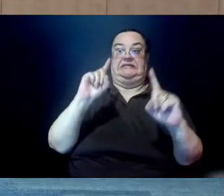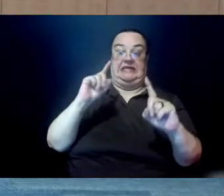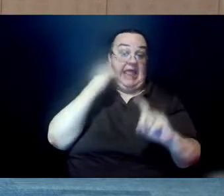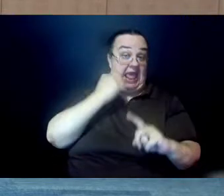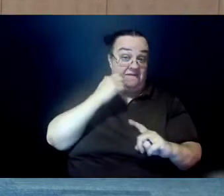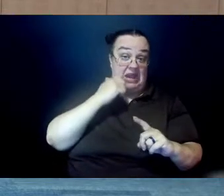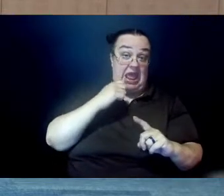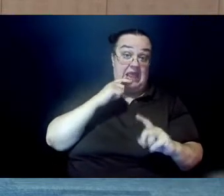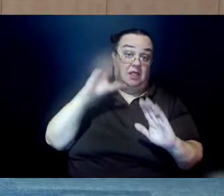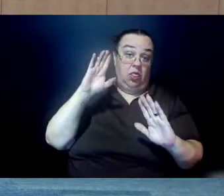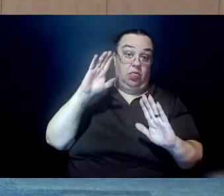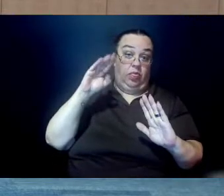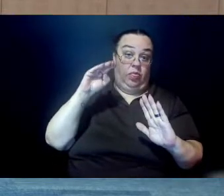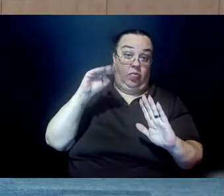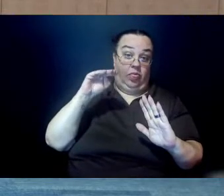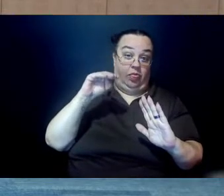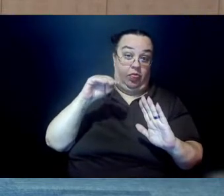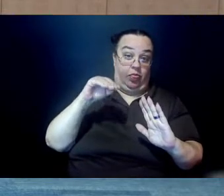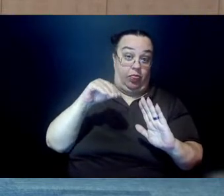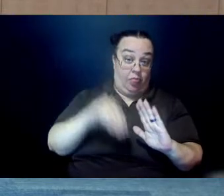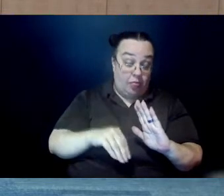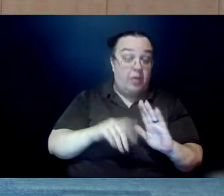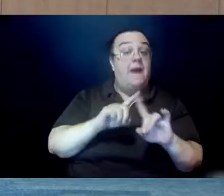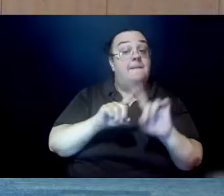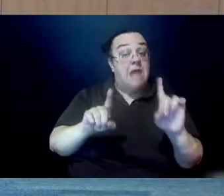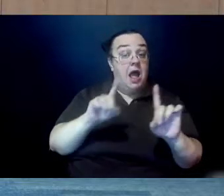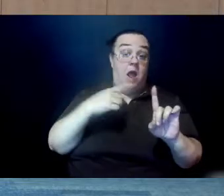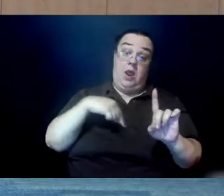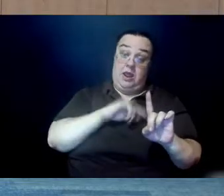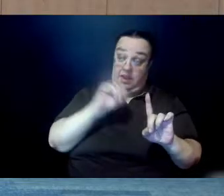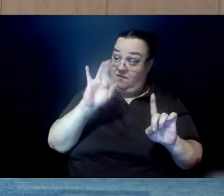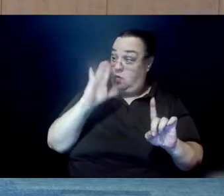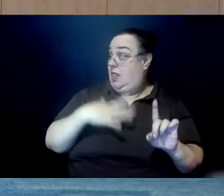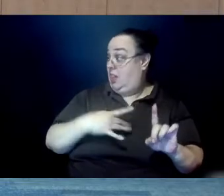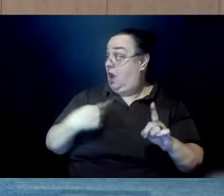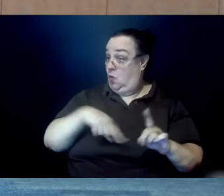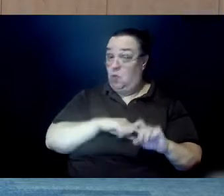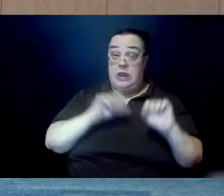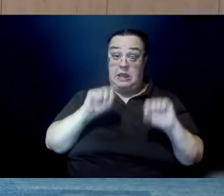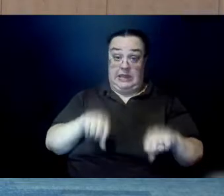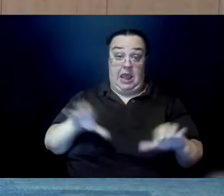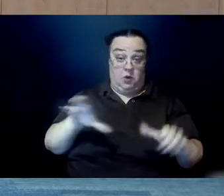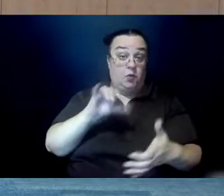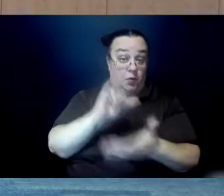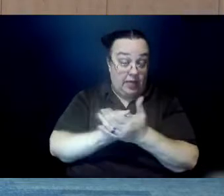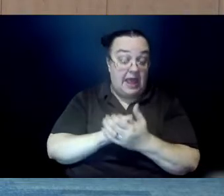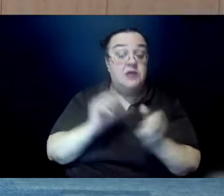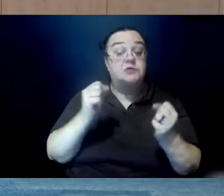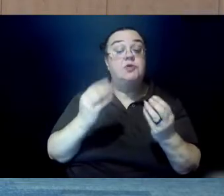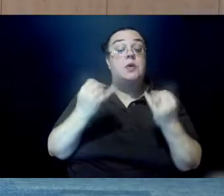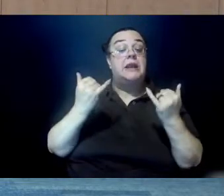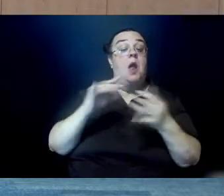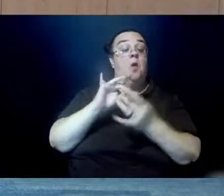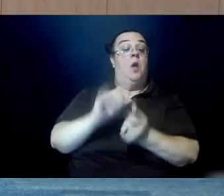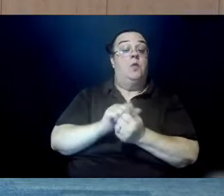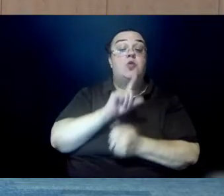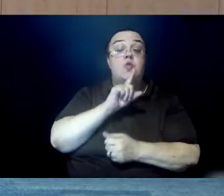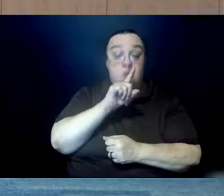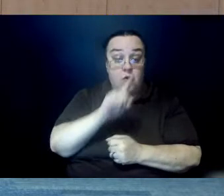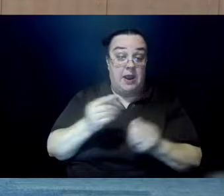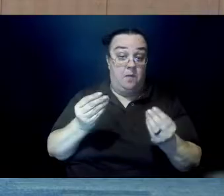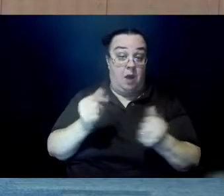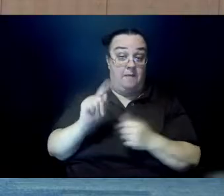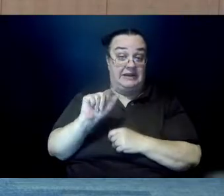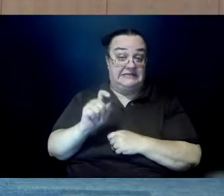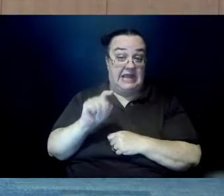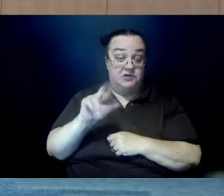day, but we can do that if you would like. So with regard to the real property tax rate, is there